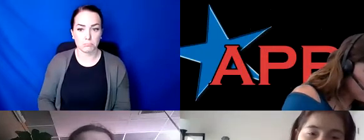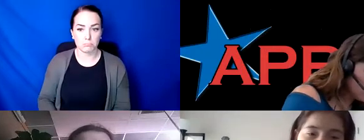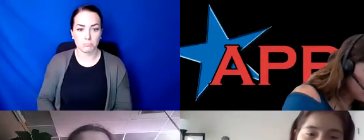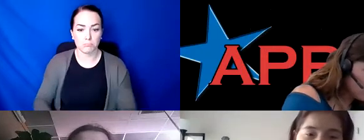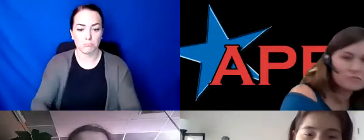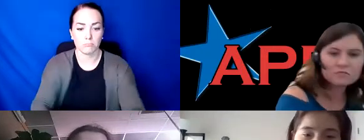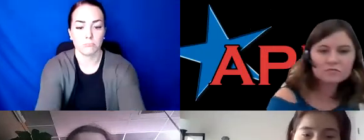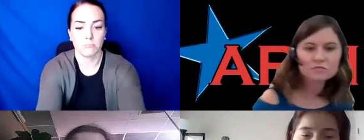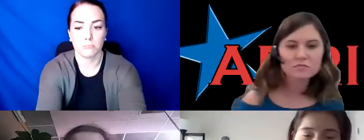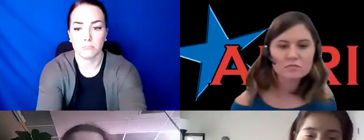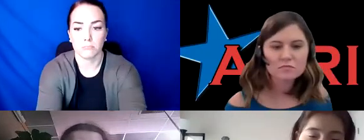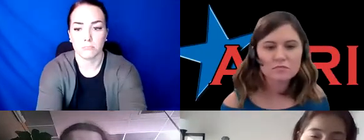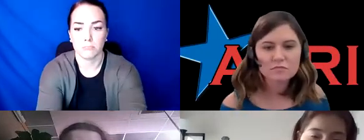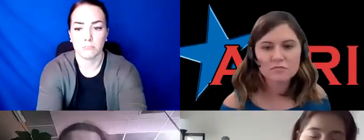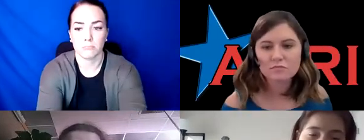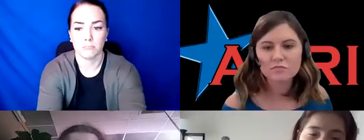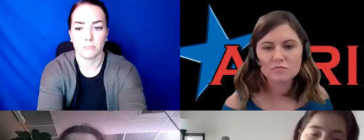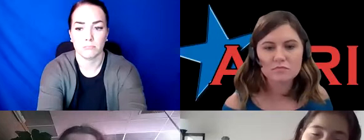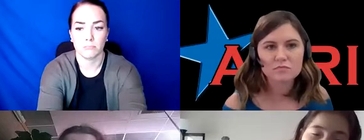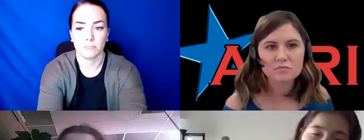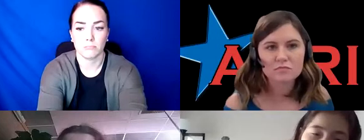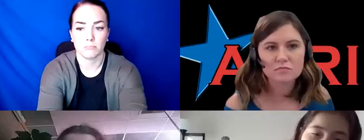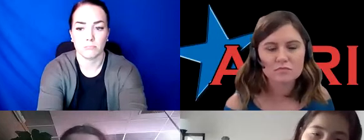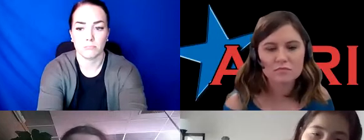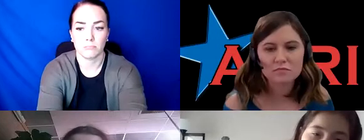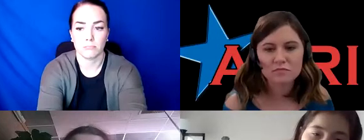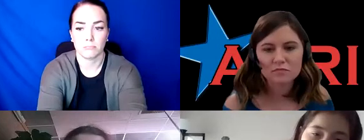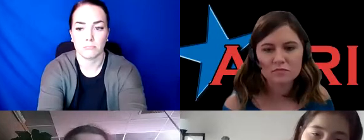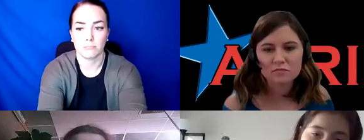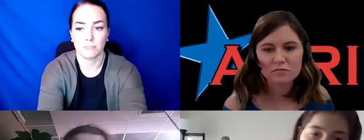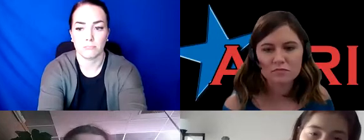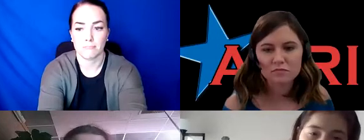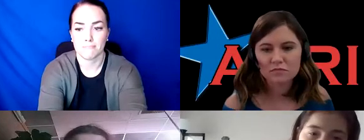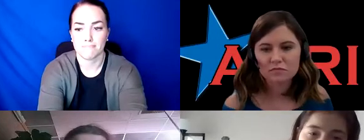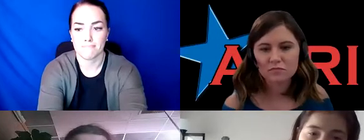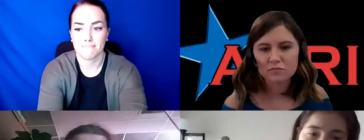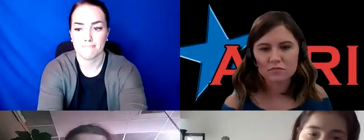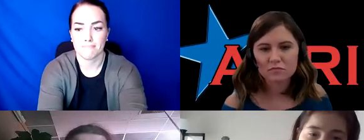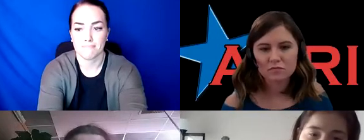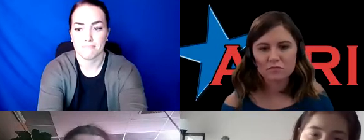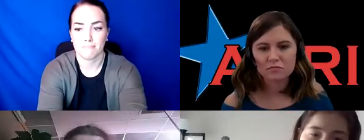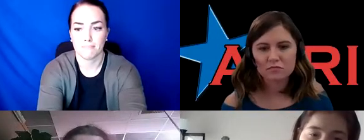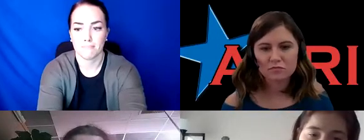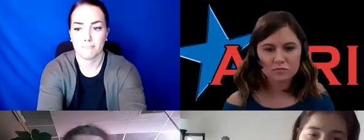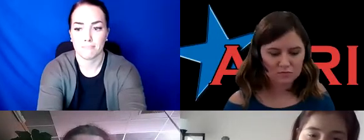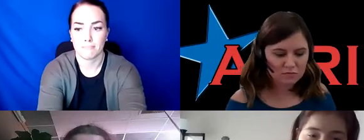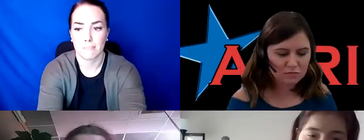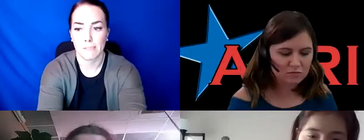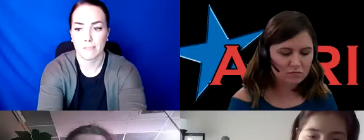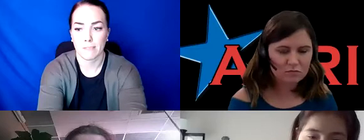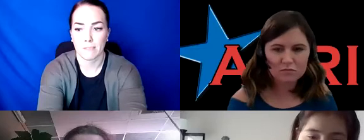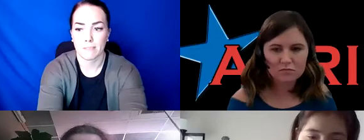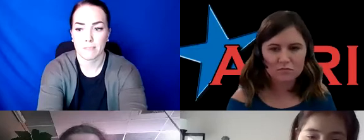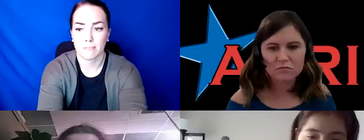This is Heather from Options. So I just wanted to first off say I am so glad that people